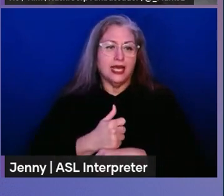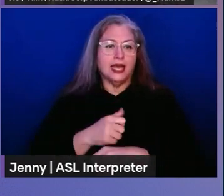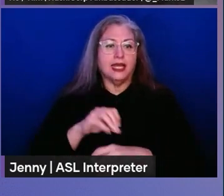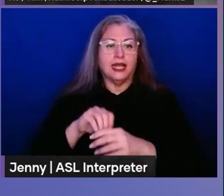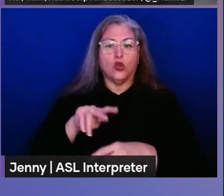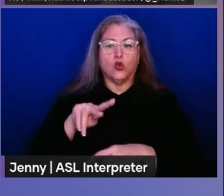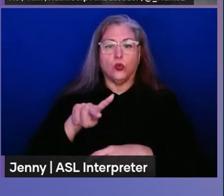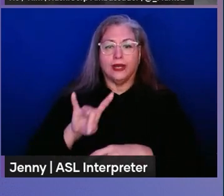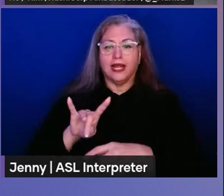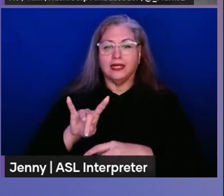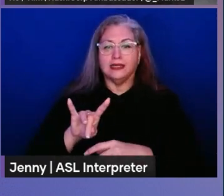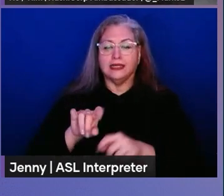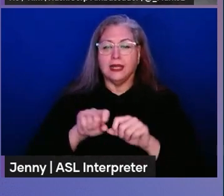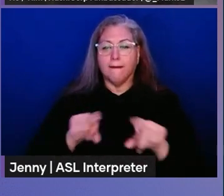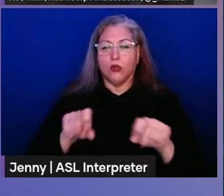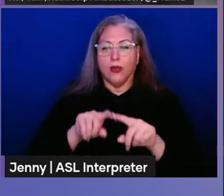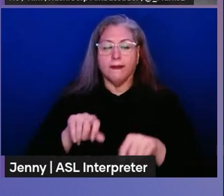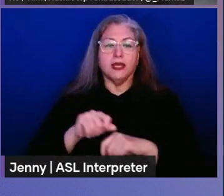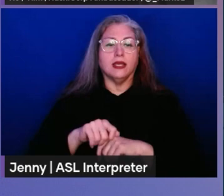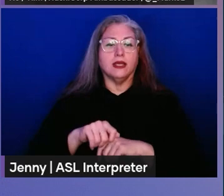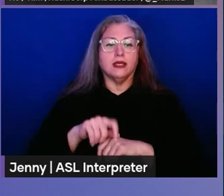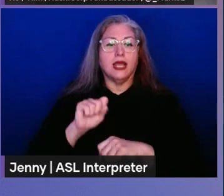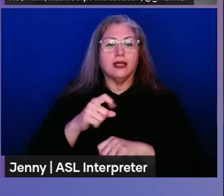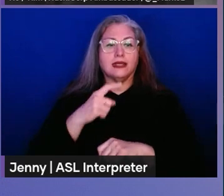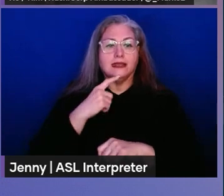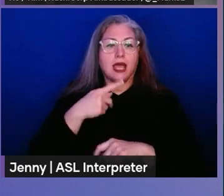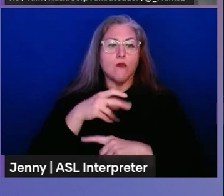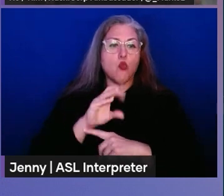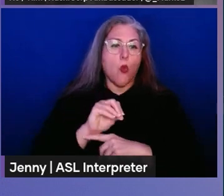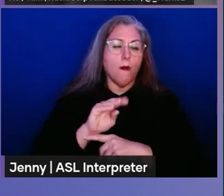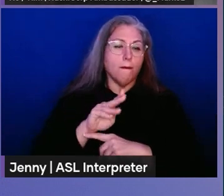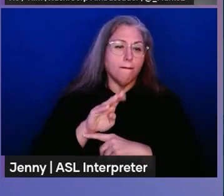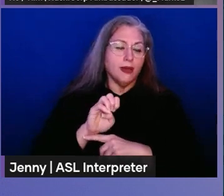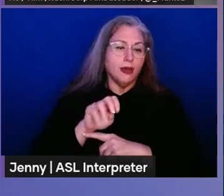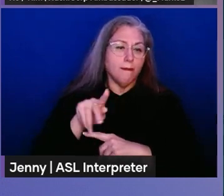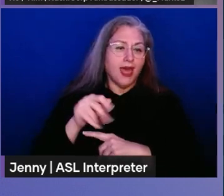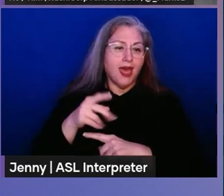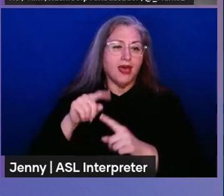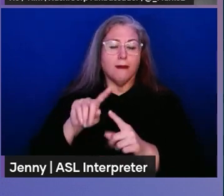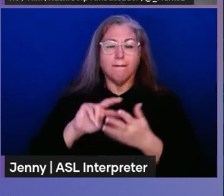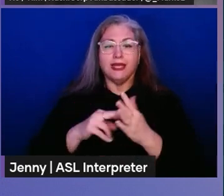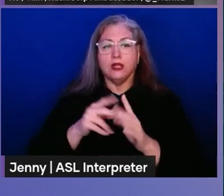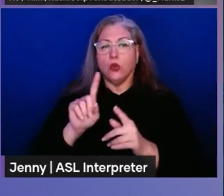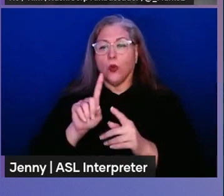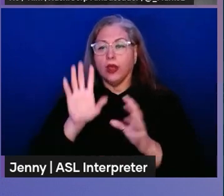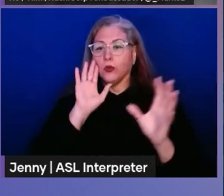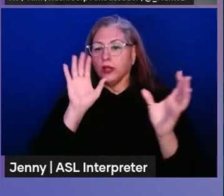as well. So for example, I can say what the prod path is. So this means where it's going to check for